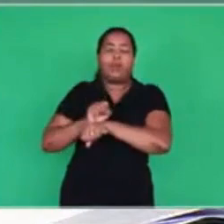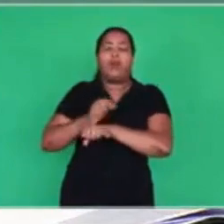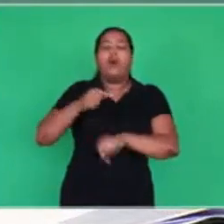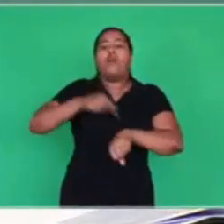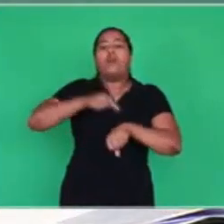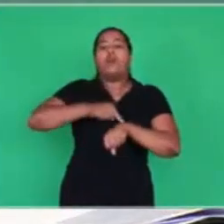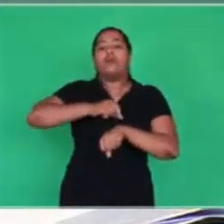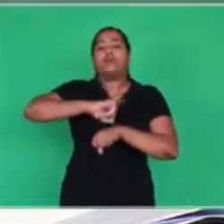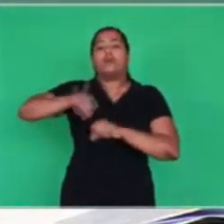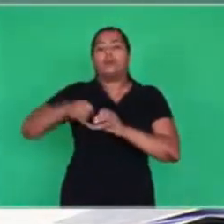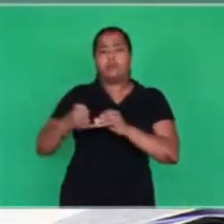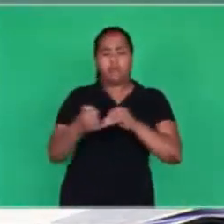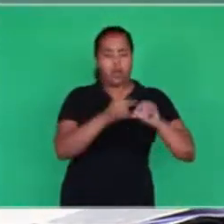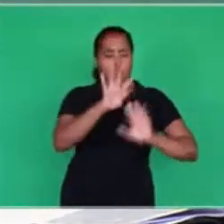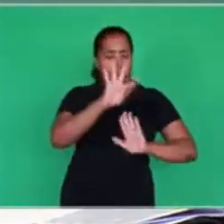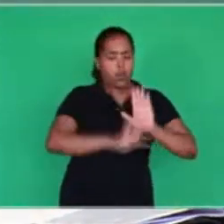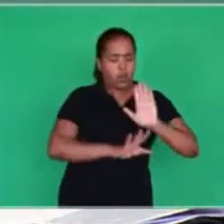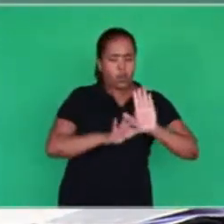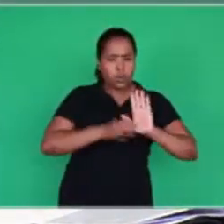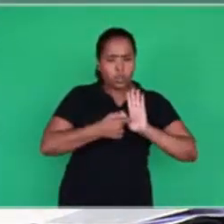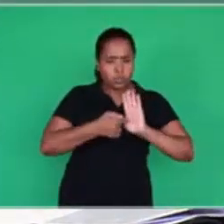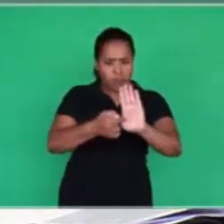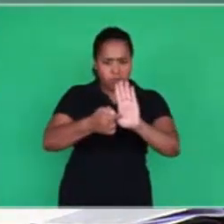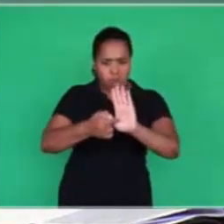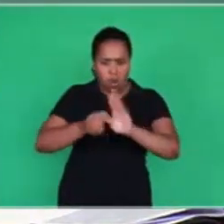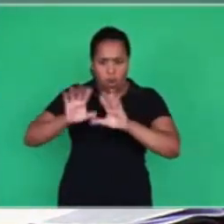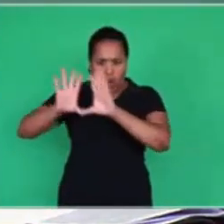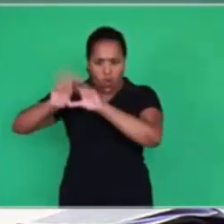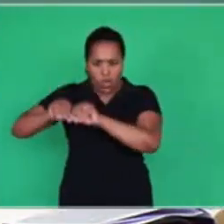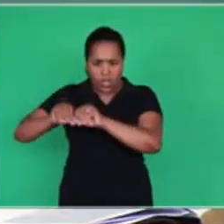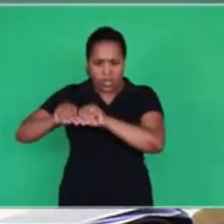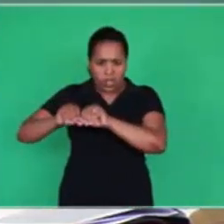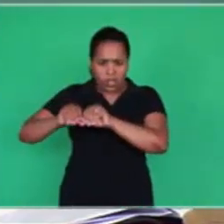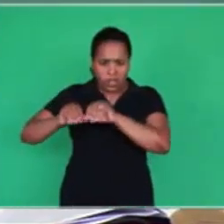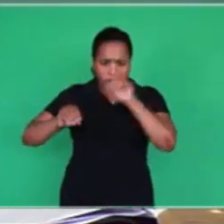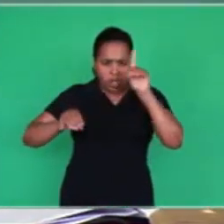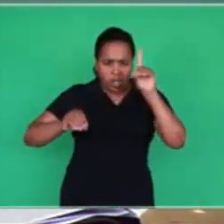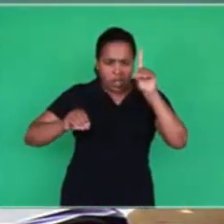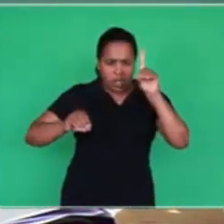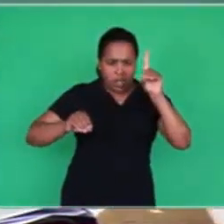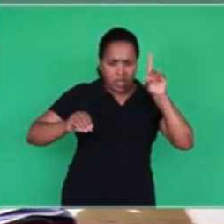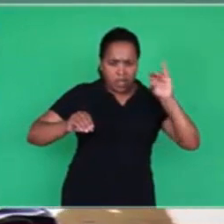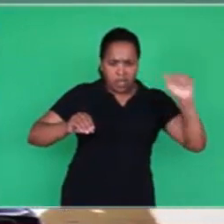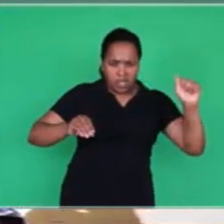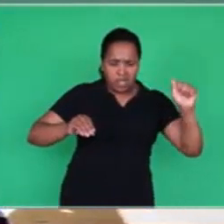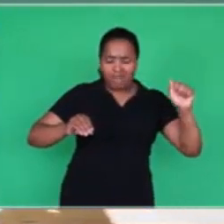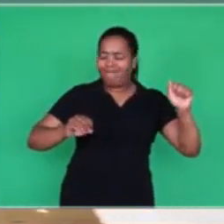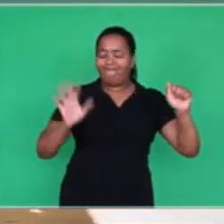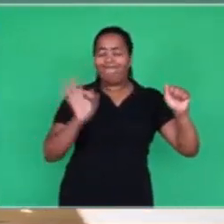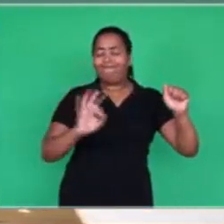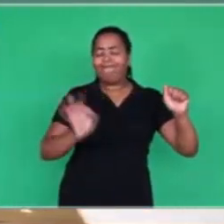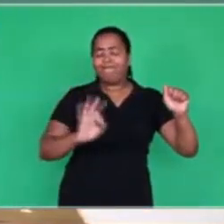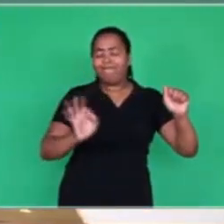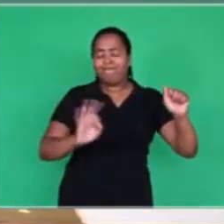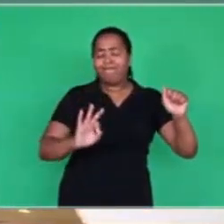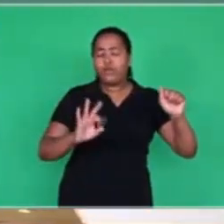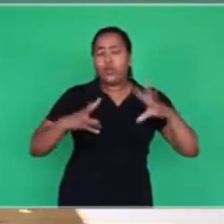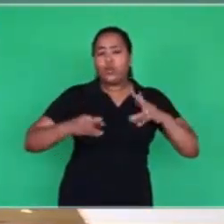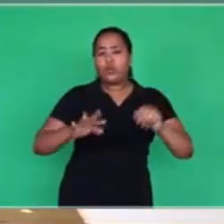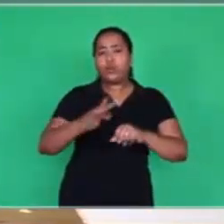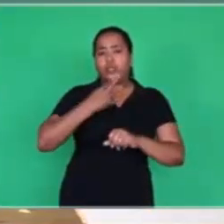all enemies are defeated. This is the day of the battle. Verse 4